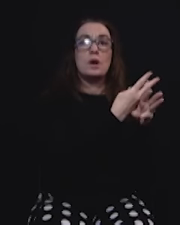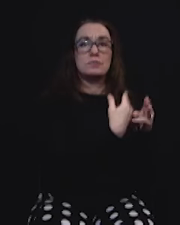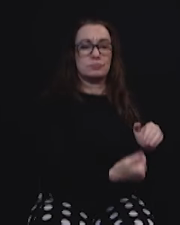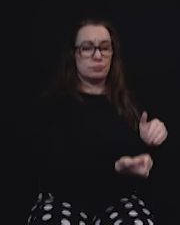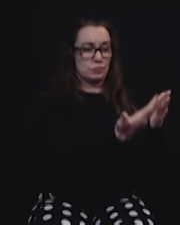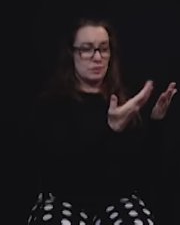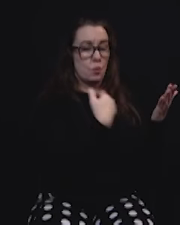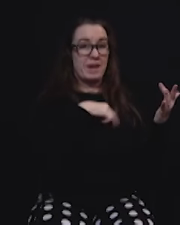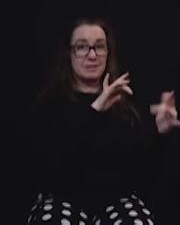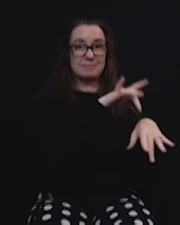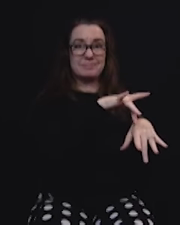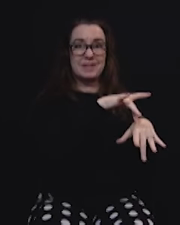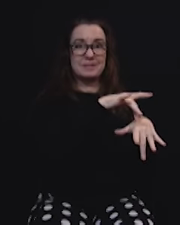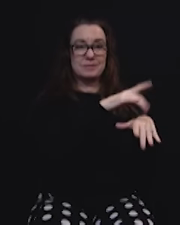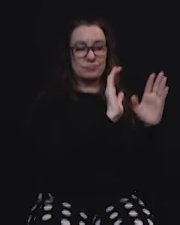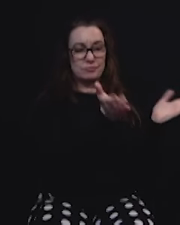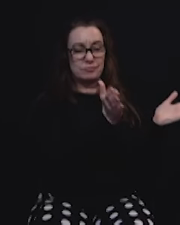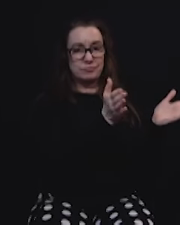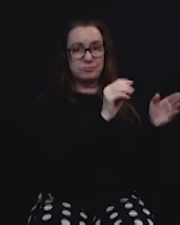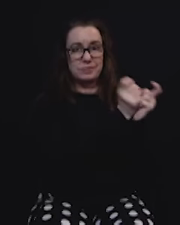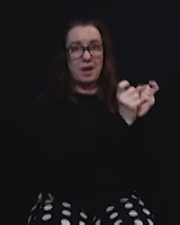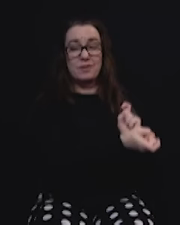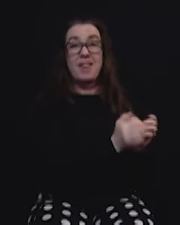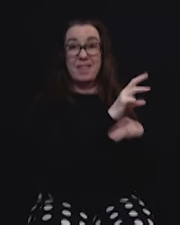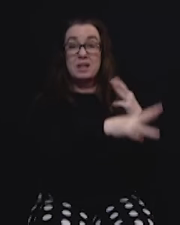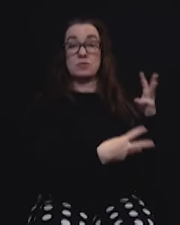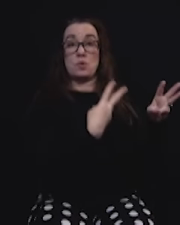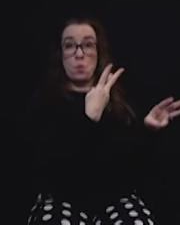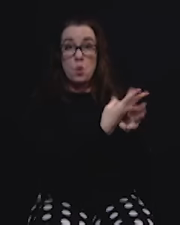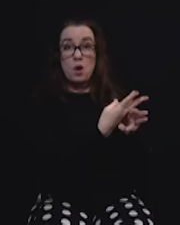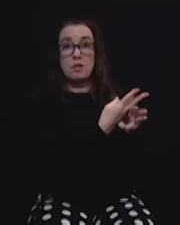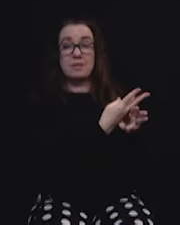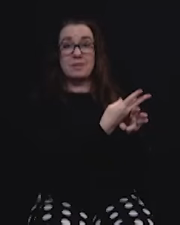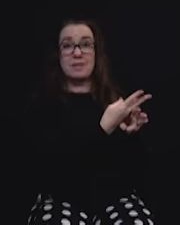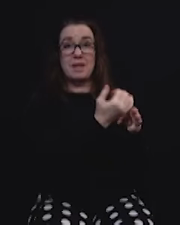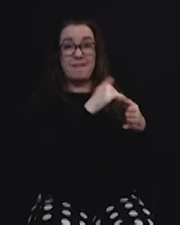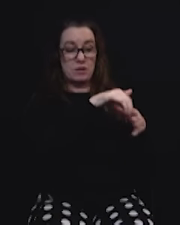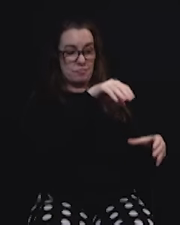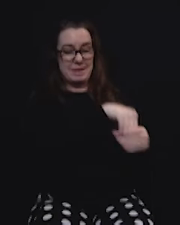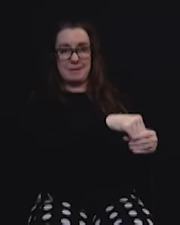evangelize, church. That's the world that's in the church.